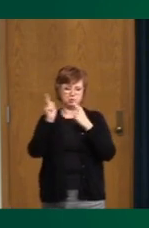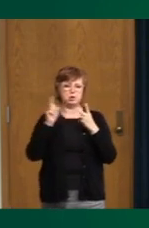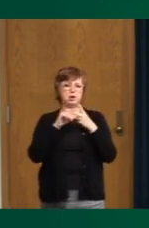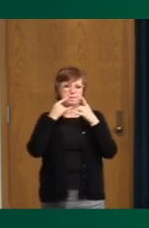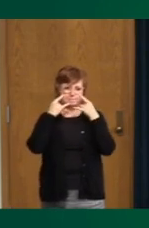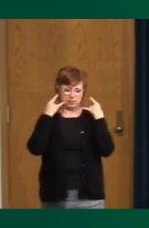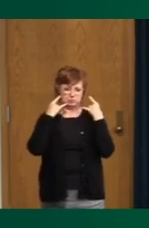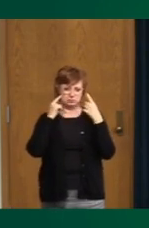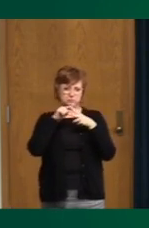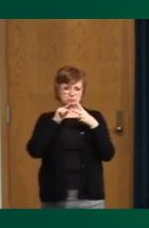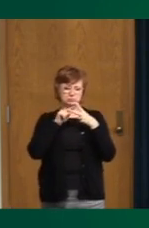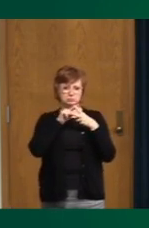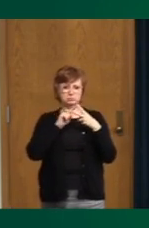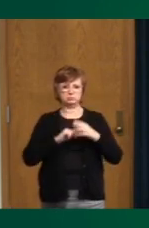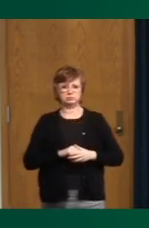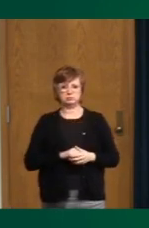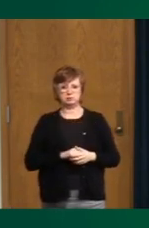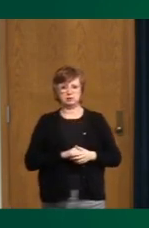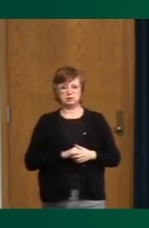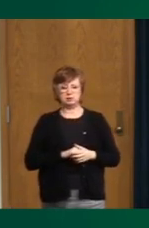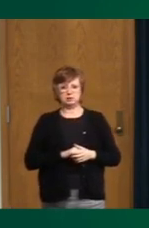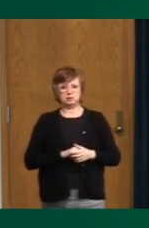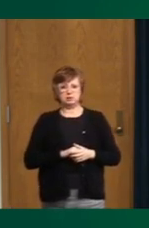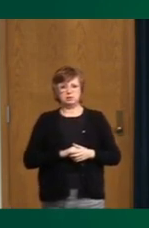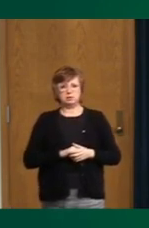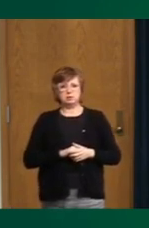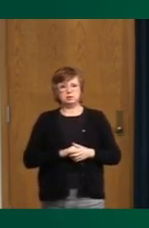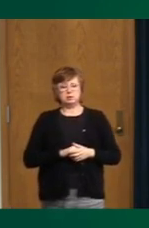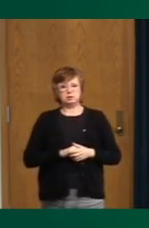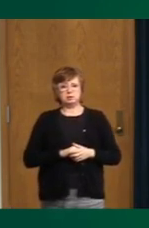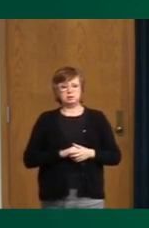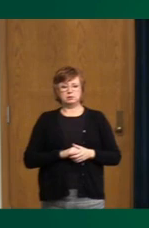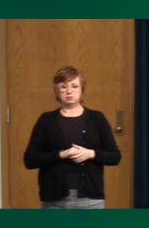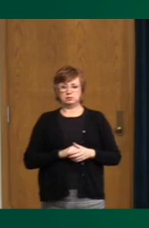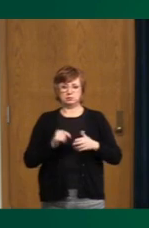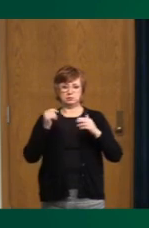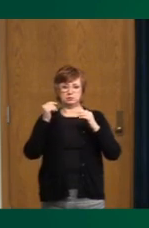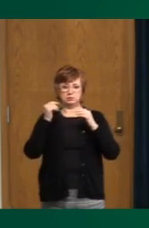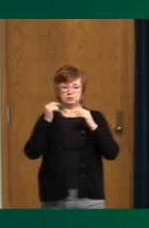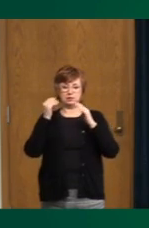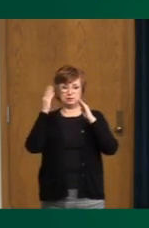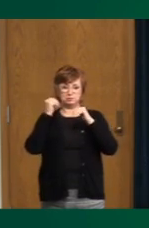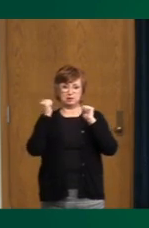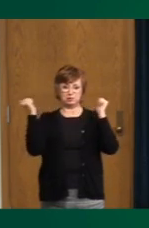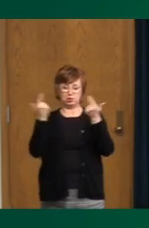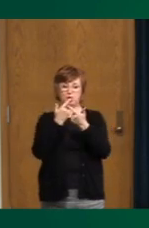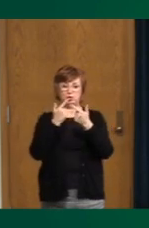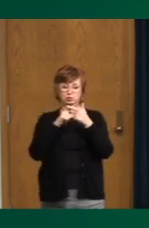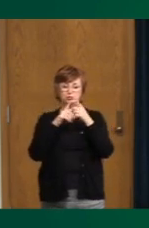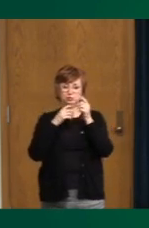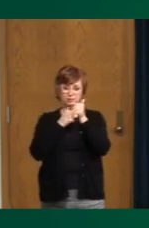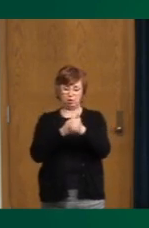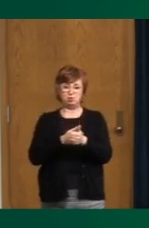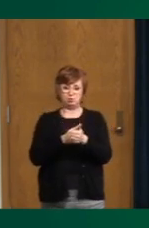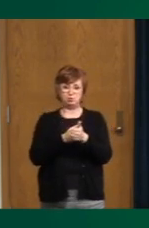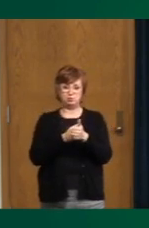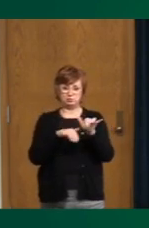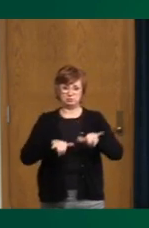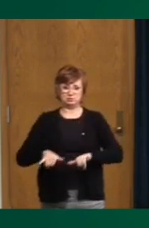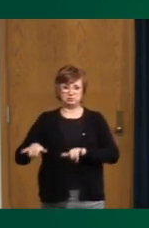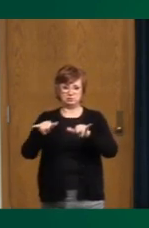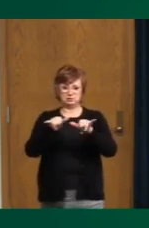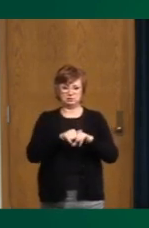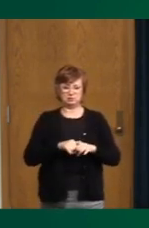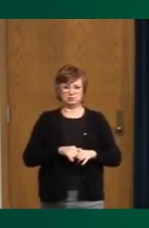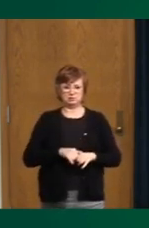that everyone practices that consistently. And I think the argument that COVID isn't a big deal